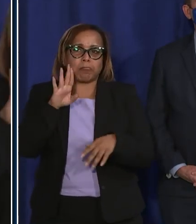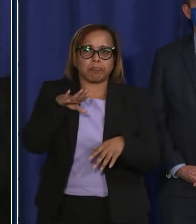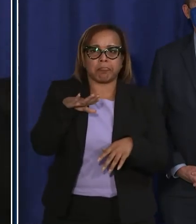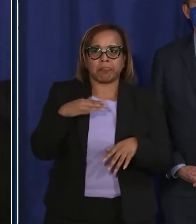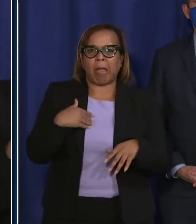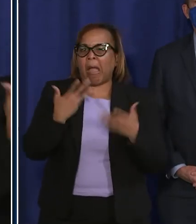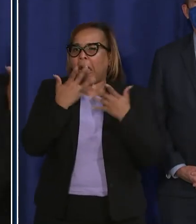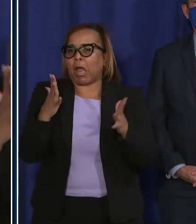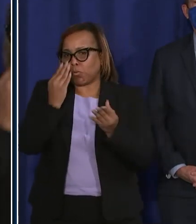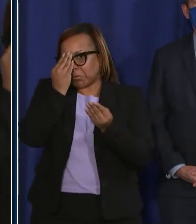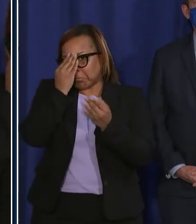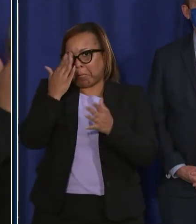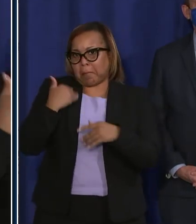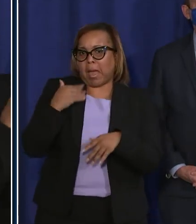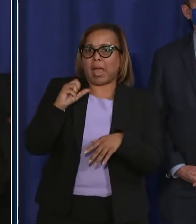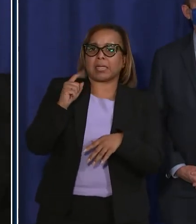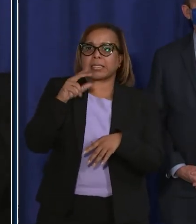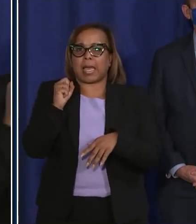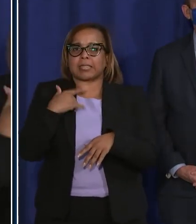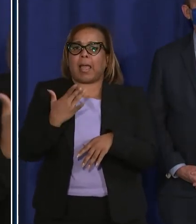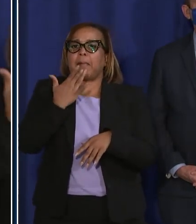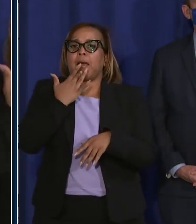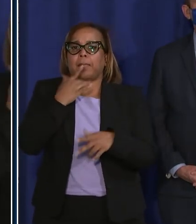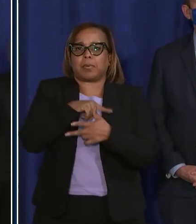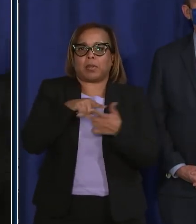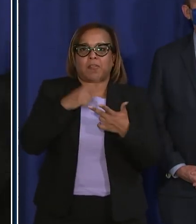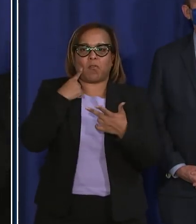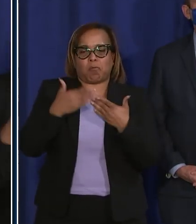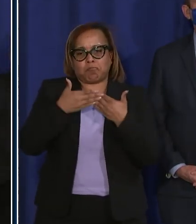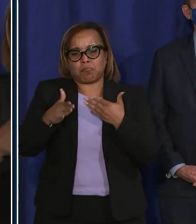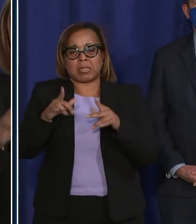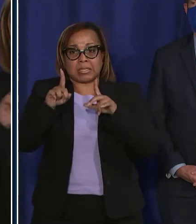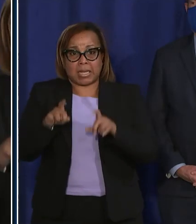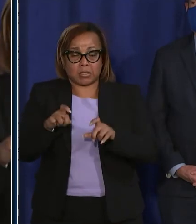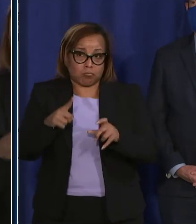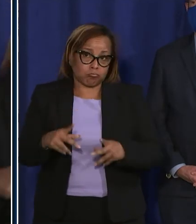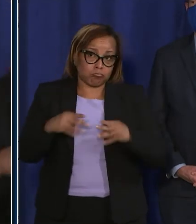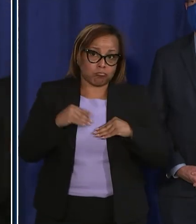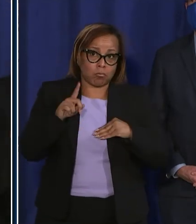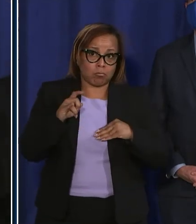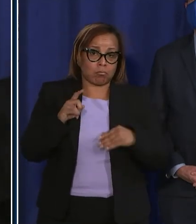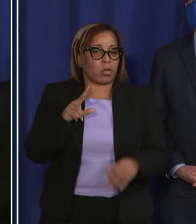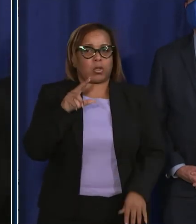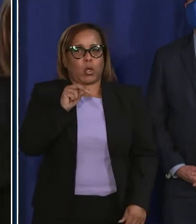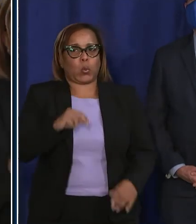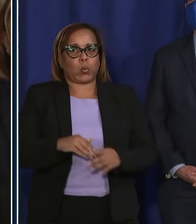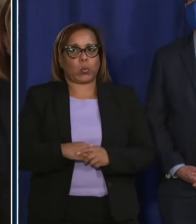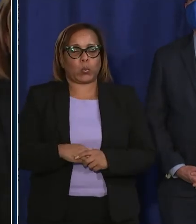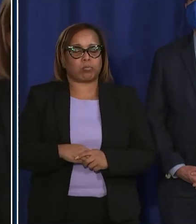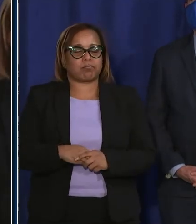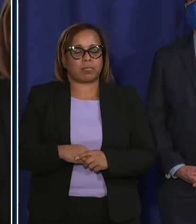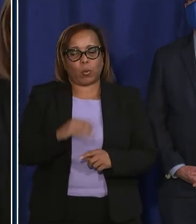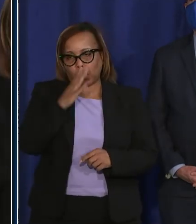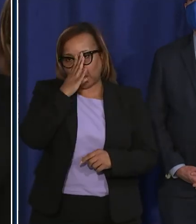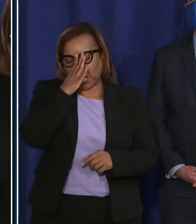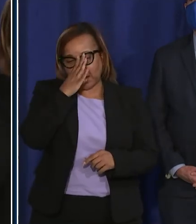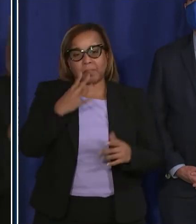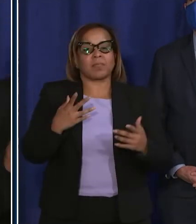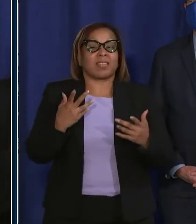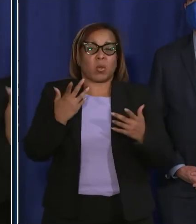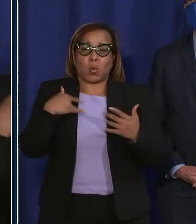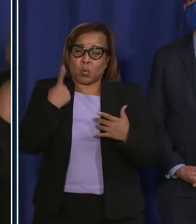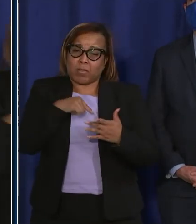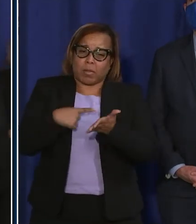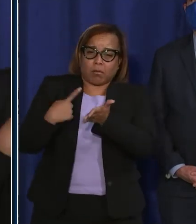don't want to share my status, but I'm opting for regular testing. Is that something you would consider? No. Okay. And look, we've been at this